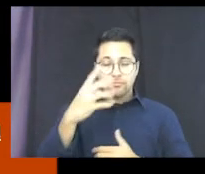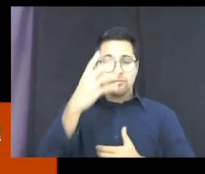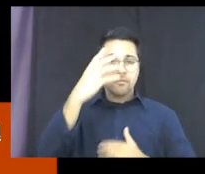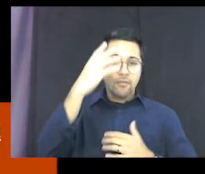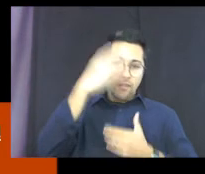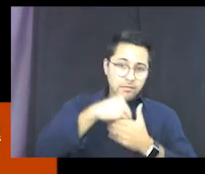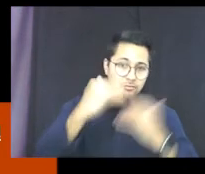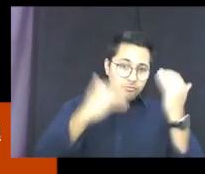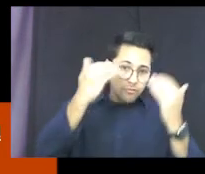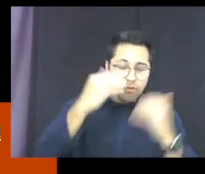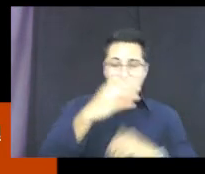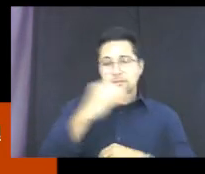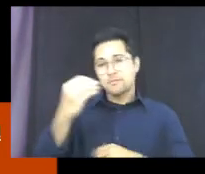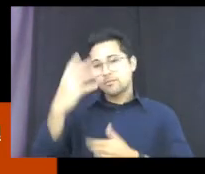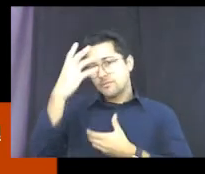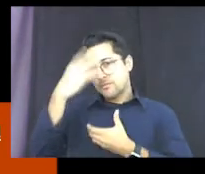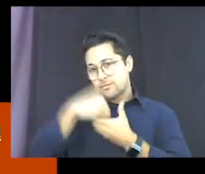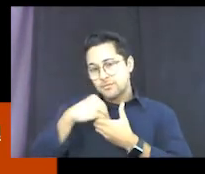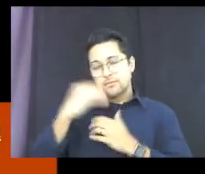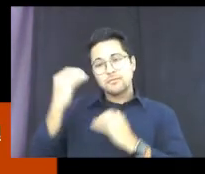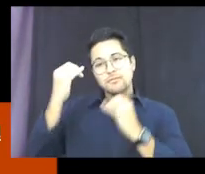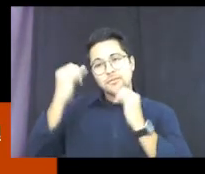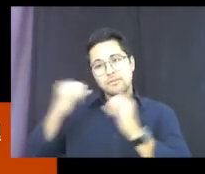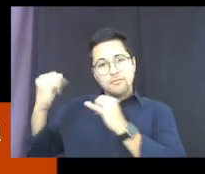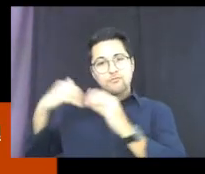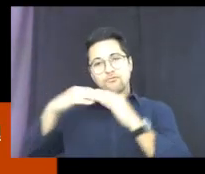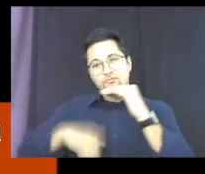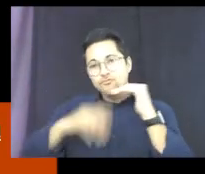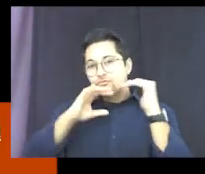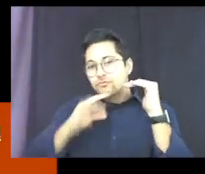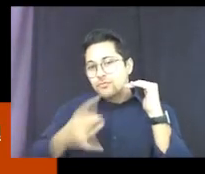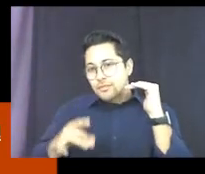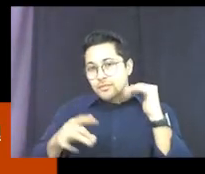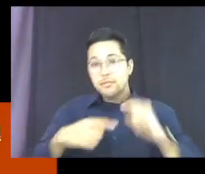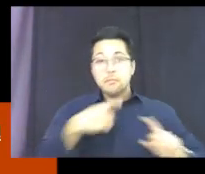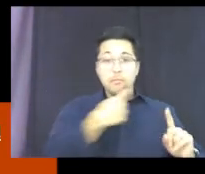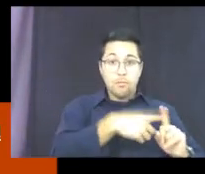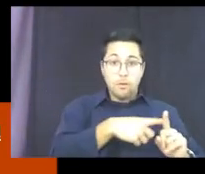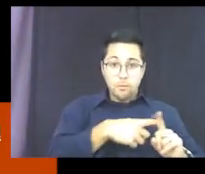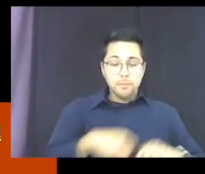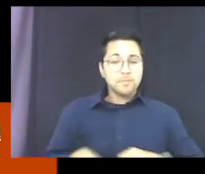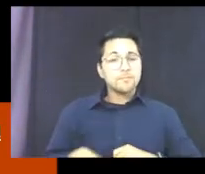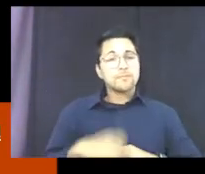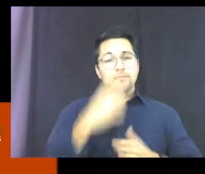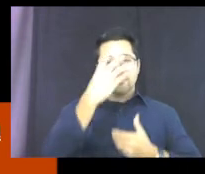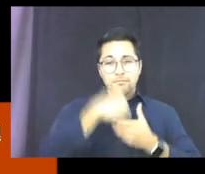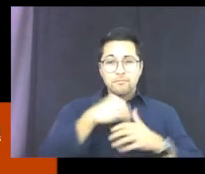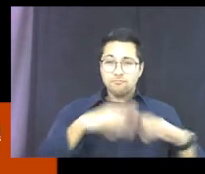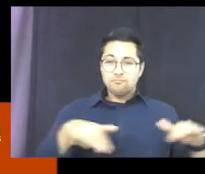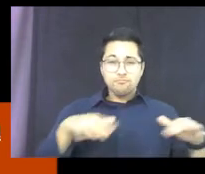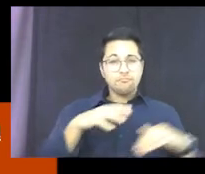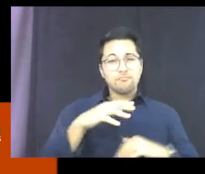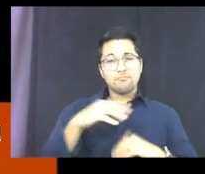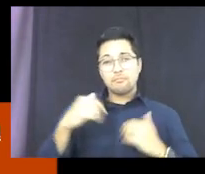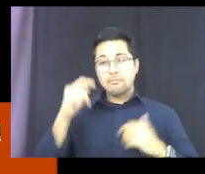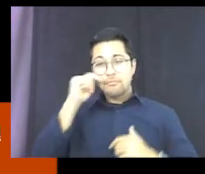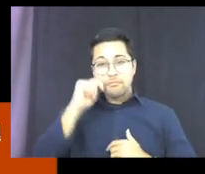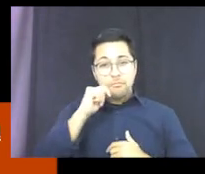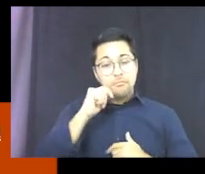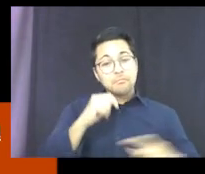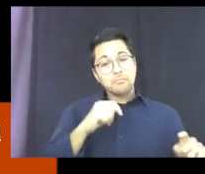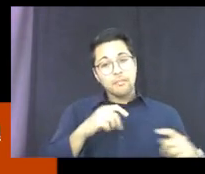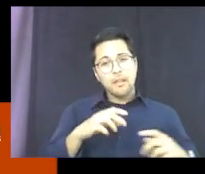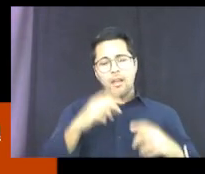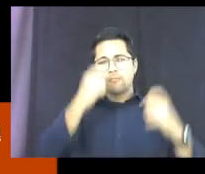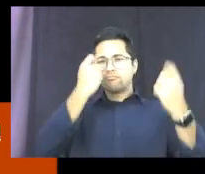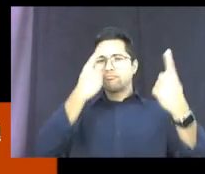and autistic individuals under 18. Pro, autistic children and adolescents who